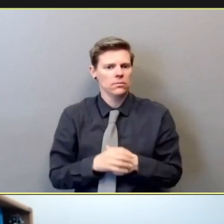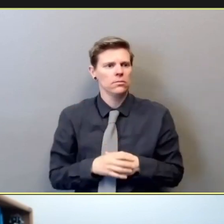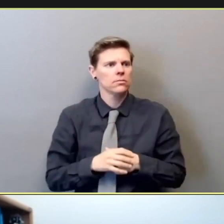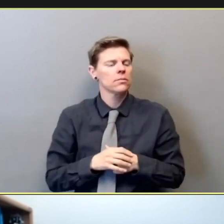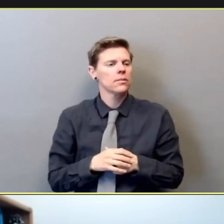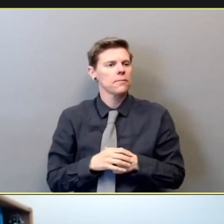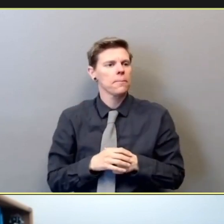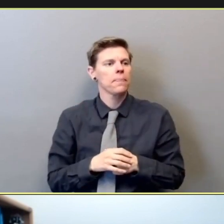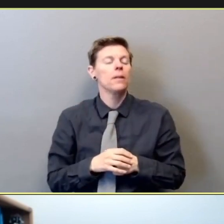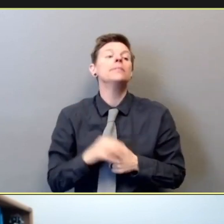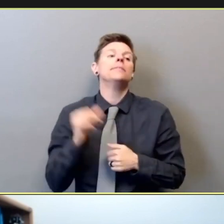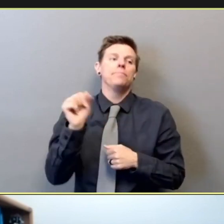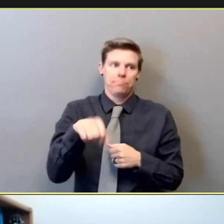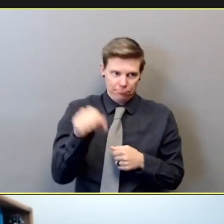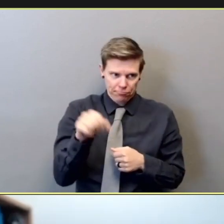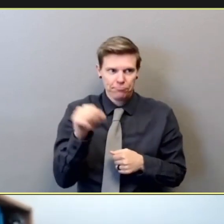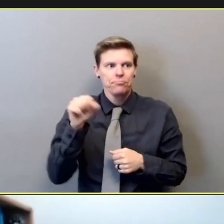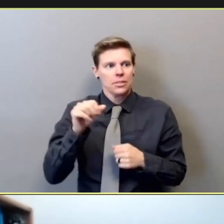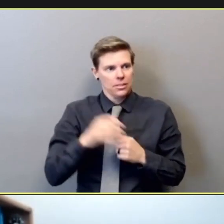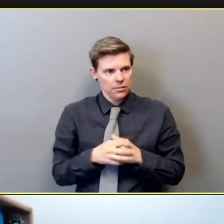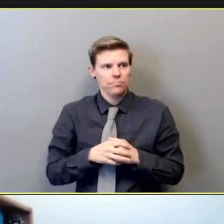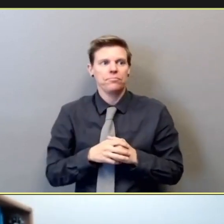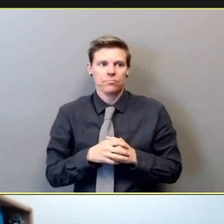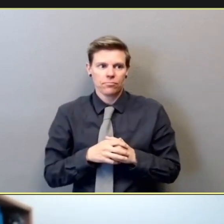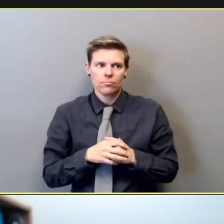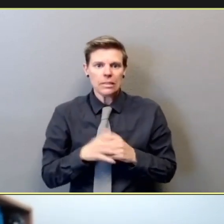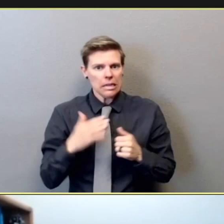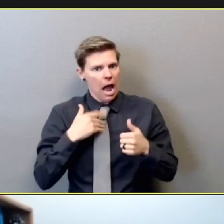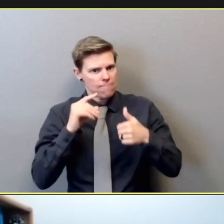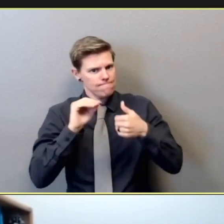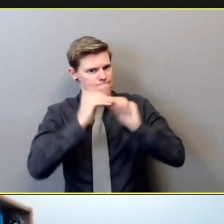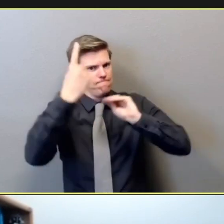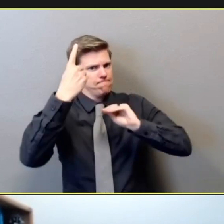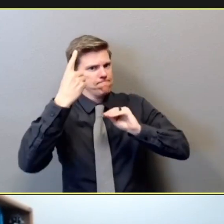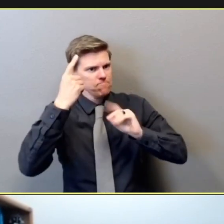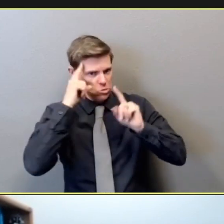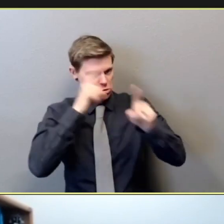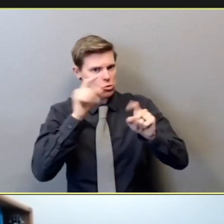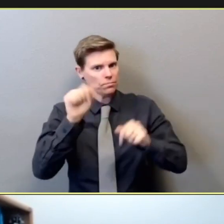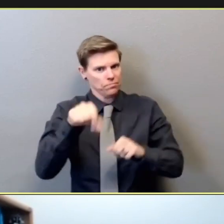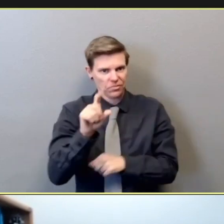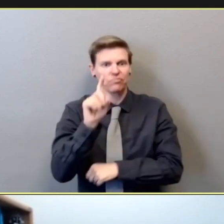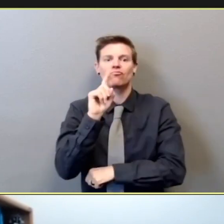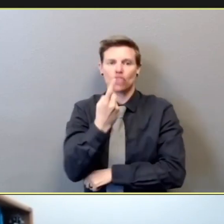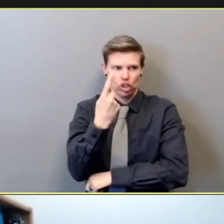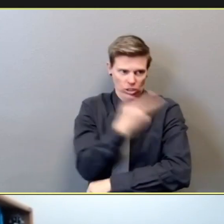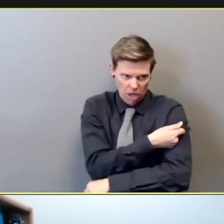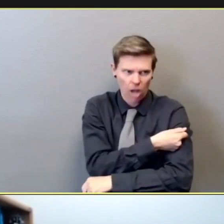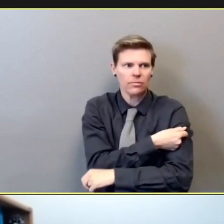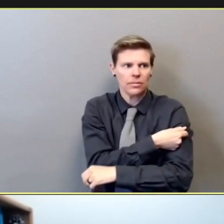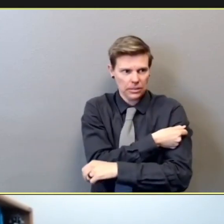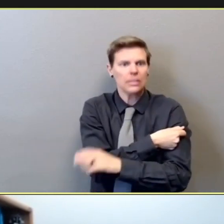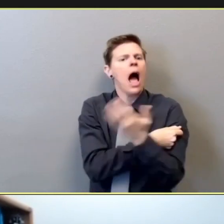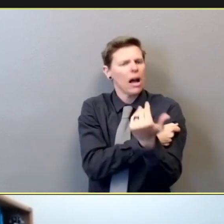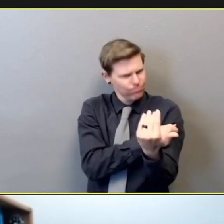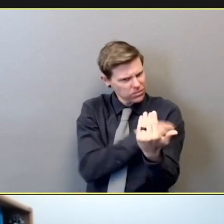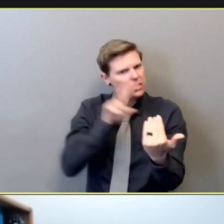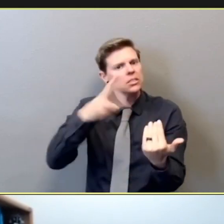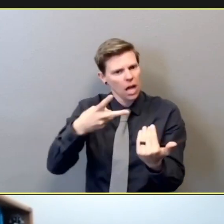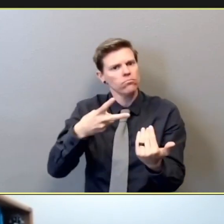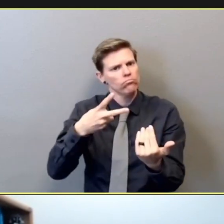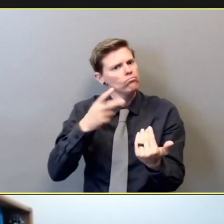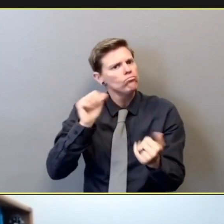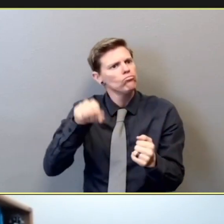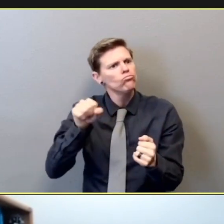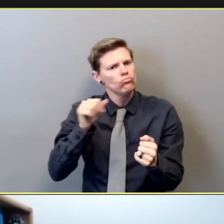still a priority that if you receive your first dose, that within 28 days, you receive your booster. The